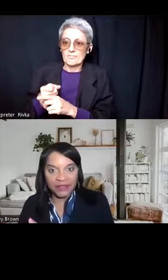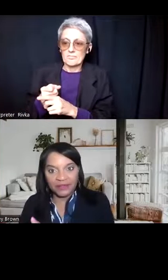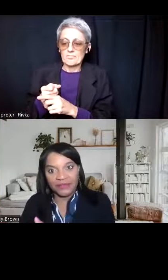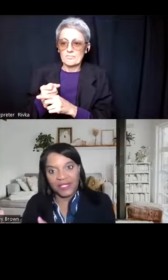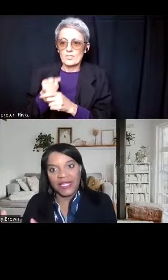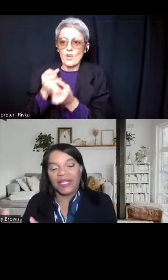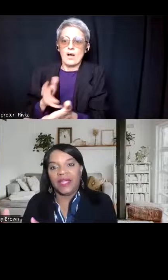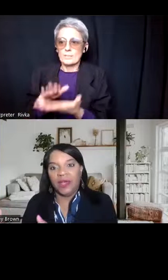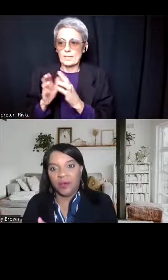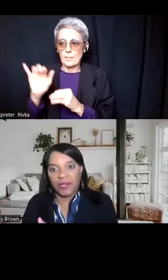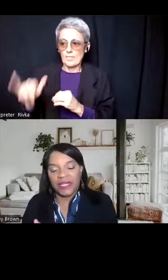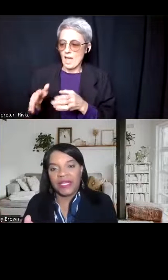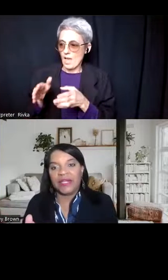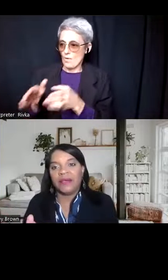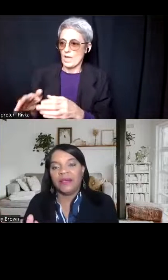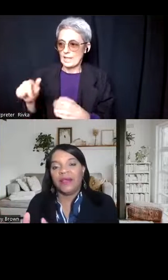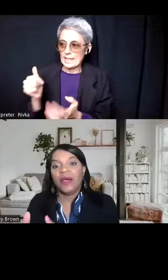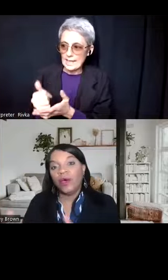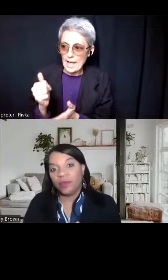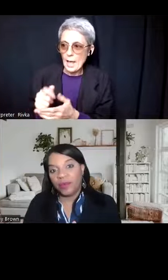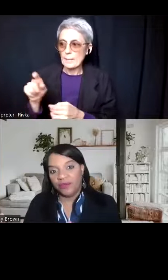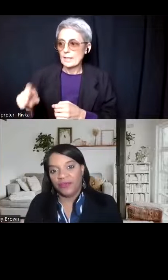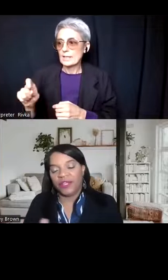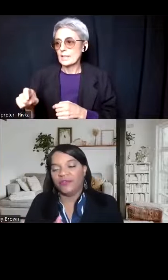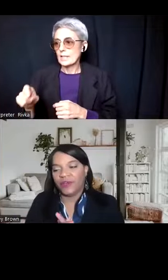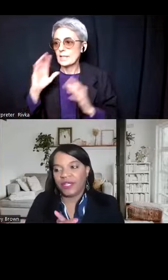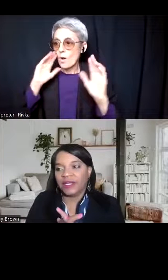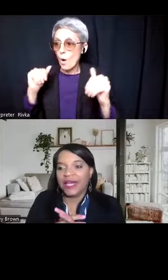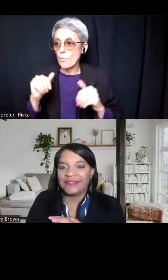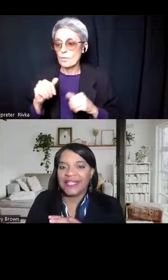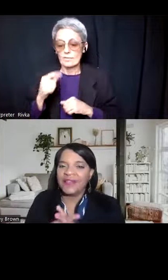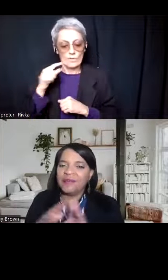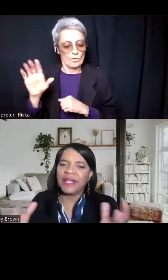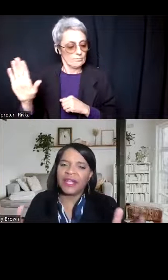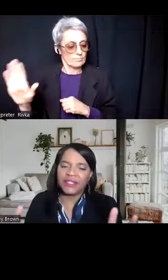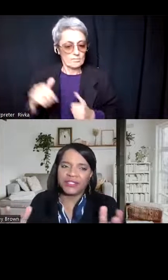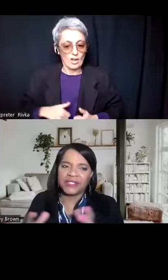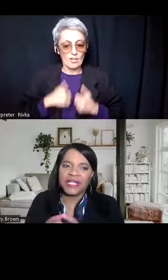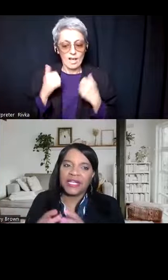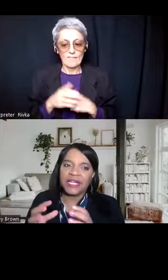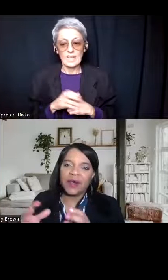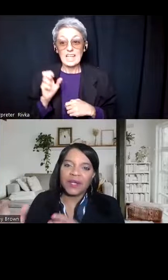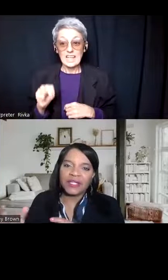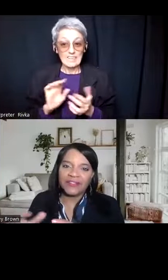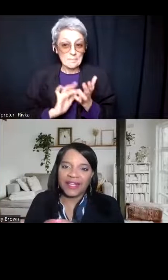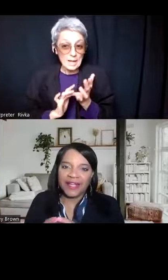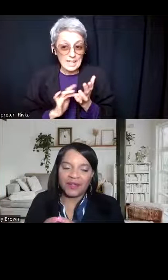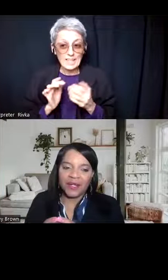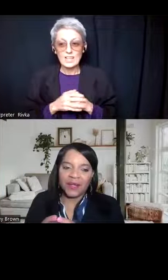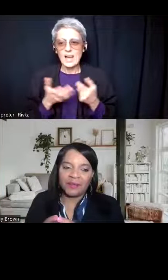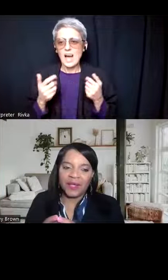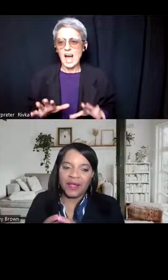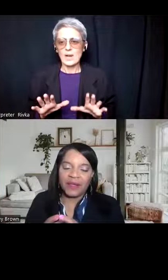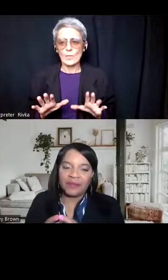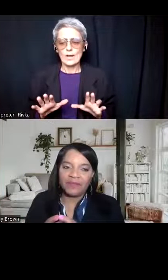place of needing help and needing hope for their lives, even medications. And I don't want to leave that